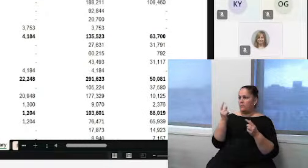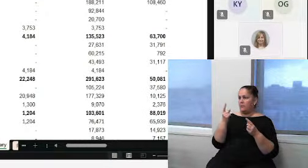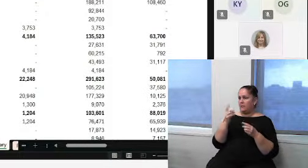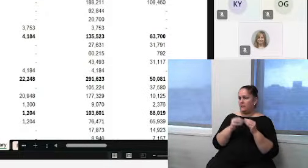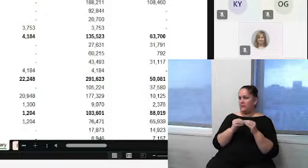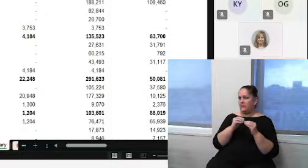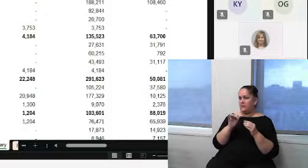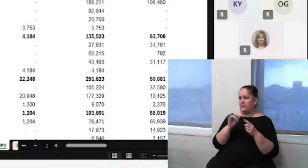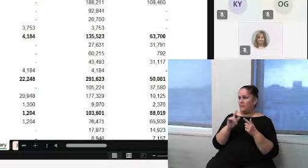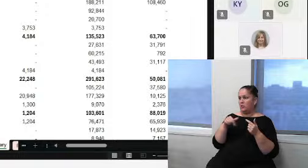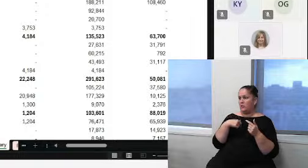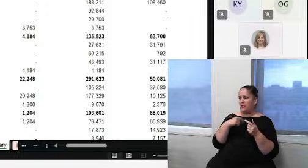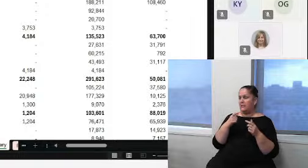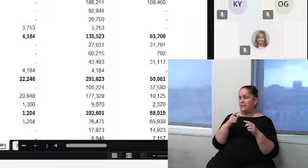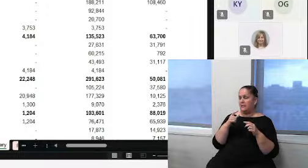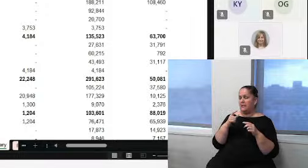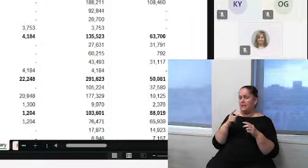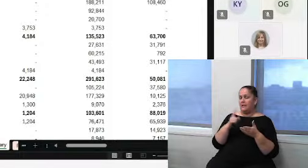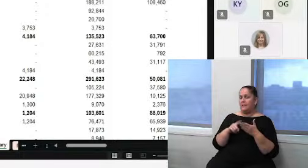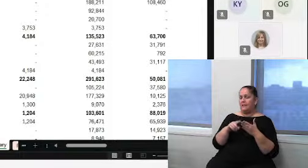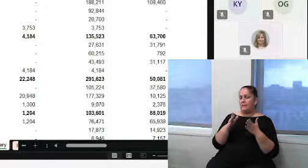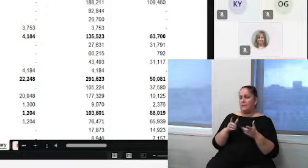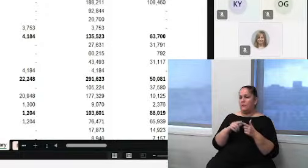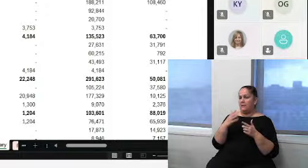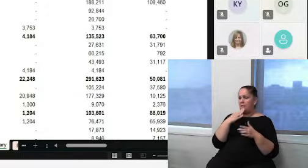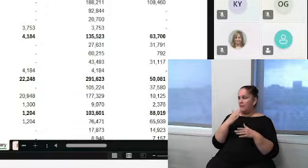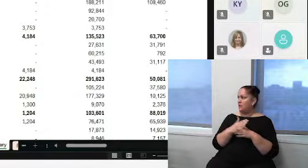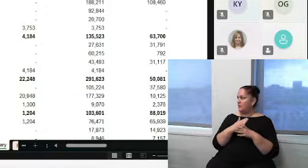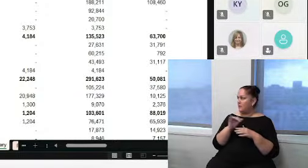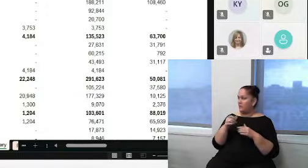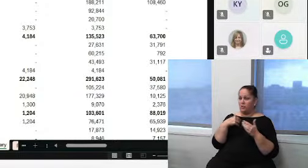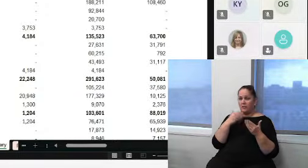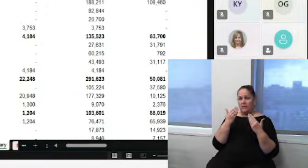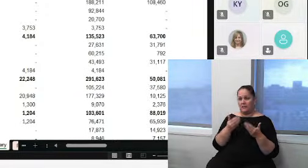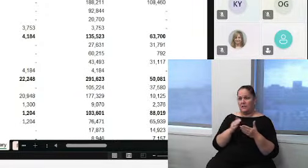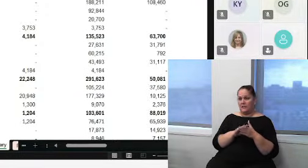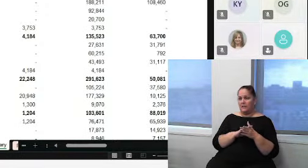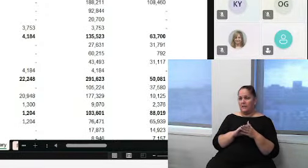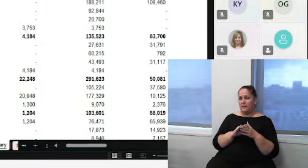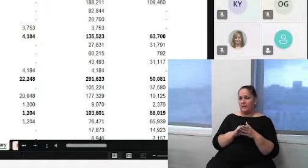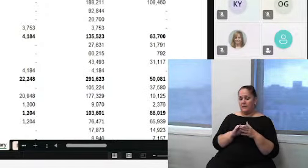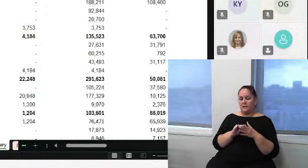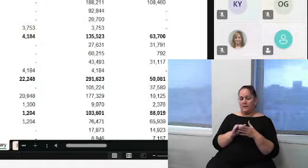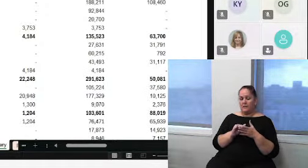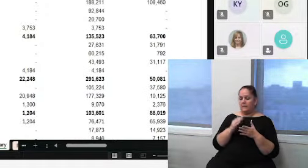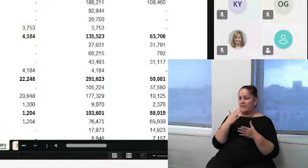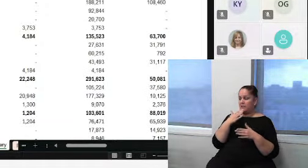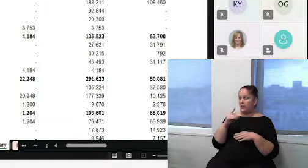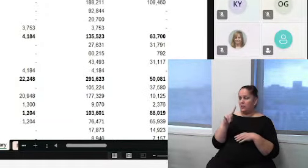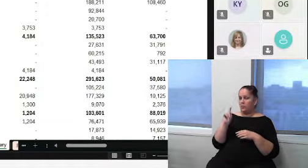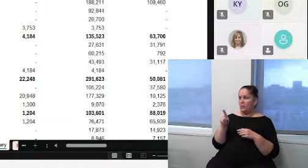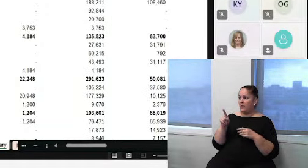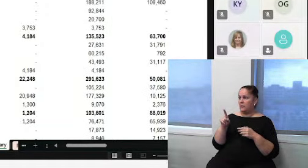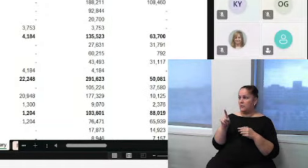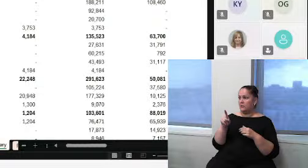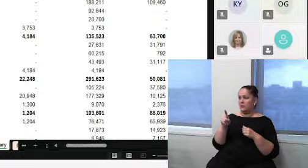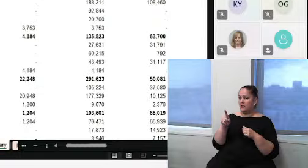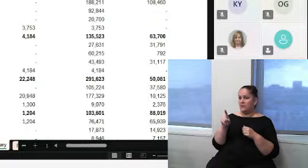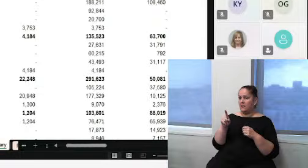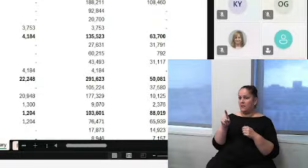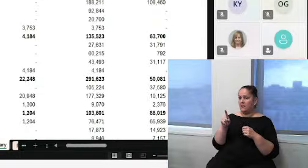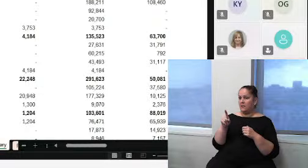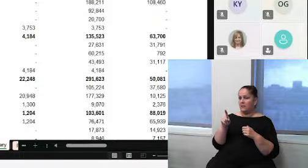I hope somebody's doing something about that. I'm just the hearing examiner, but thank you for sharing that. So should I continue or? That's a very